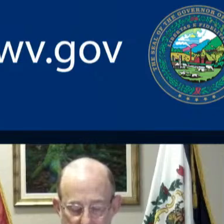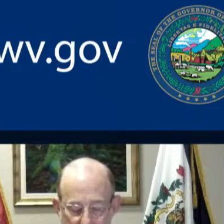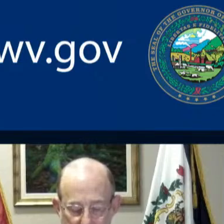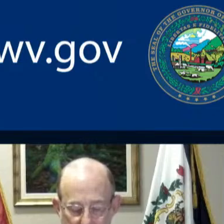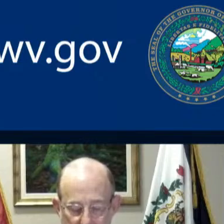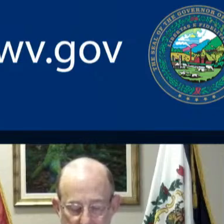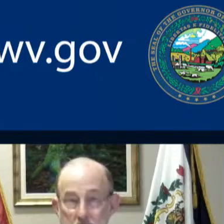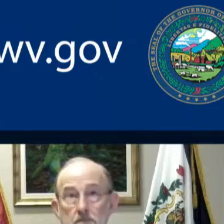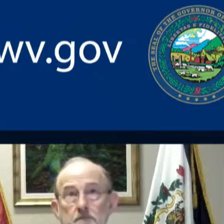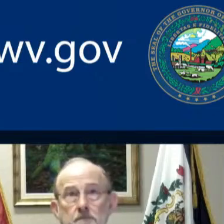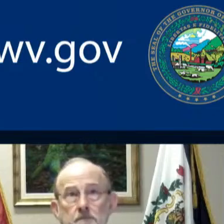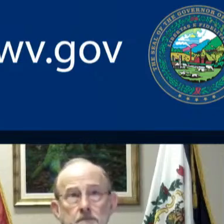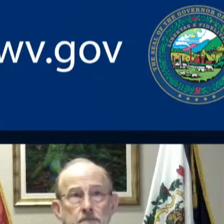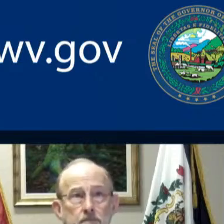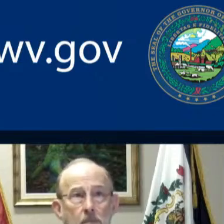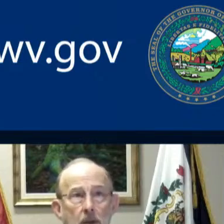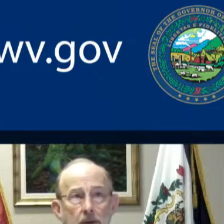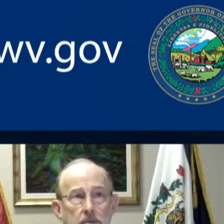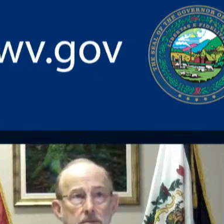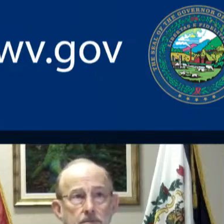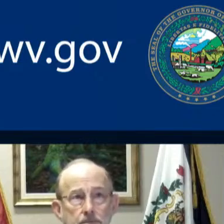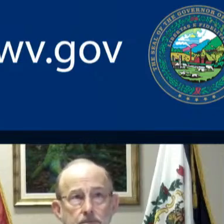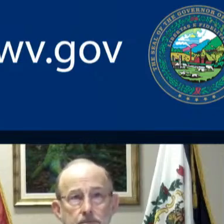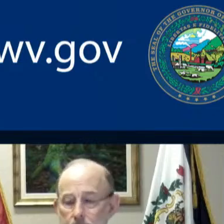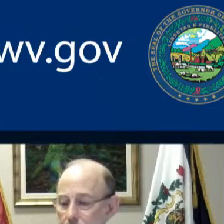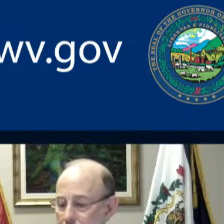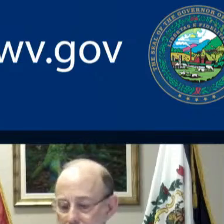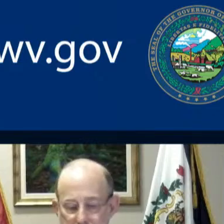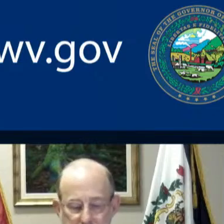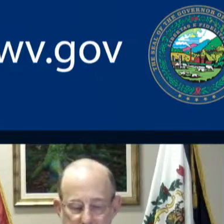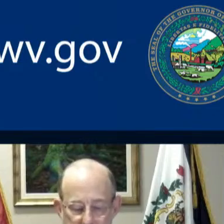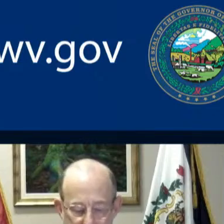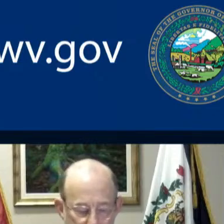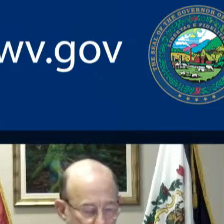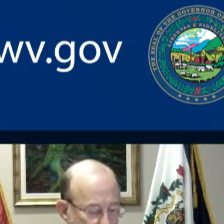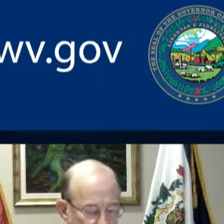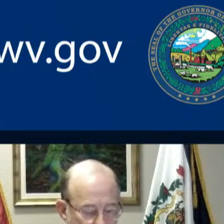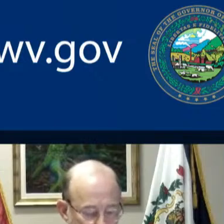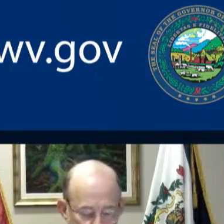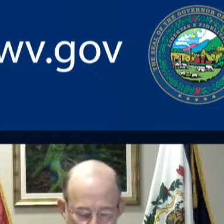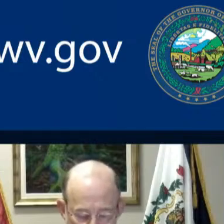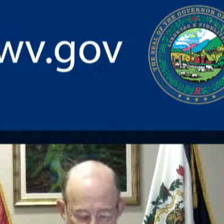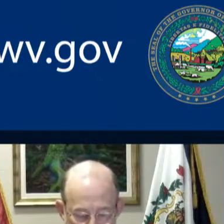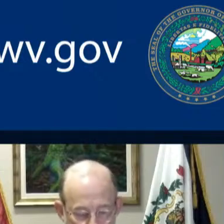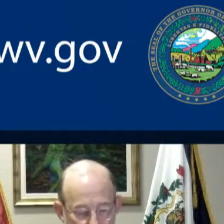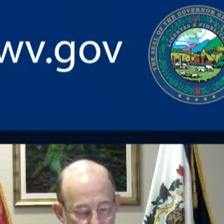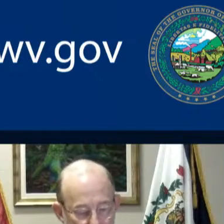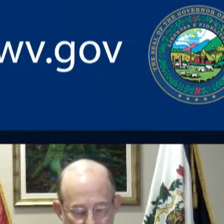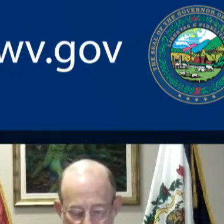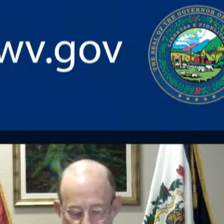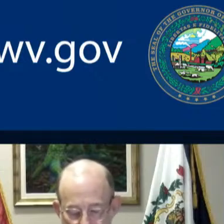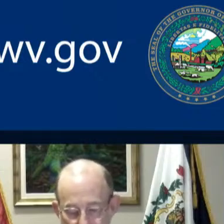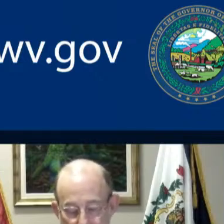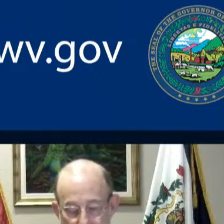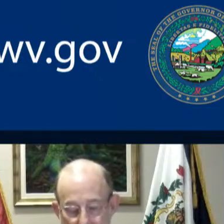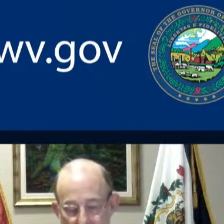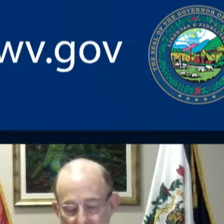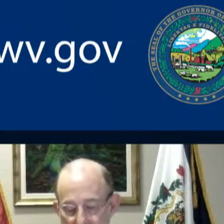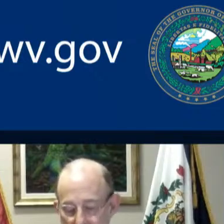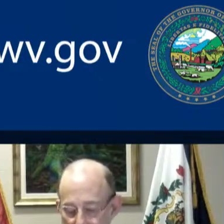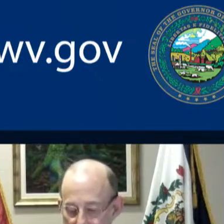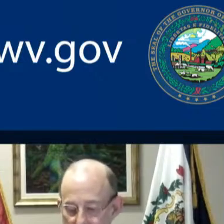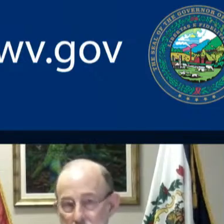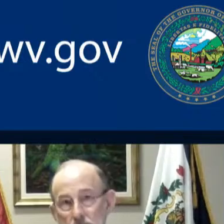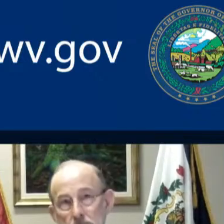All right, got a couple of quick hitters and then one longer question. So some notes for these. There's like three of these real quick. One, are there any